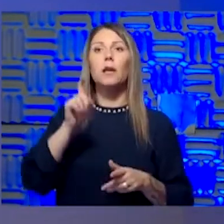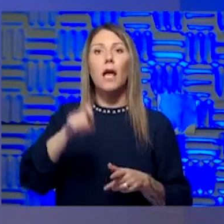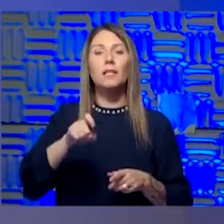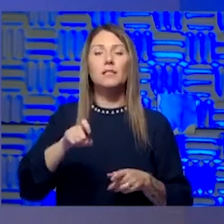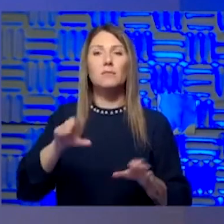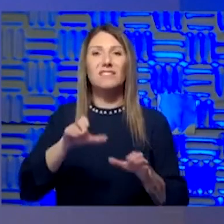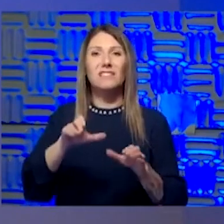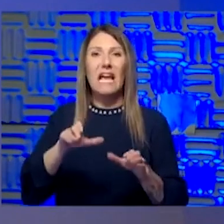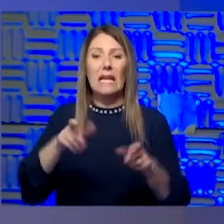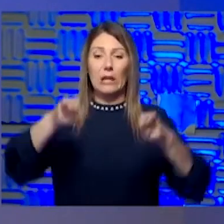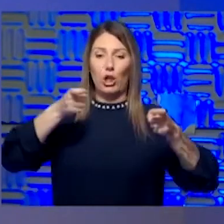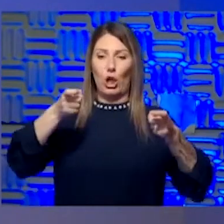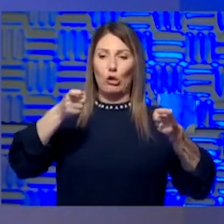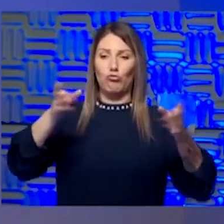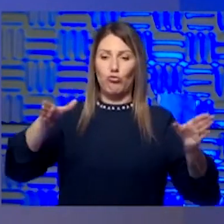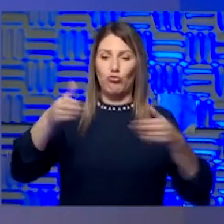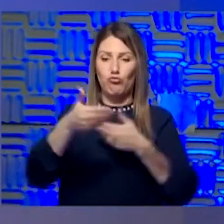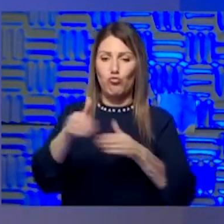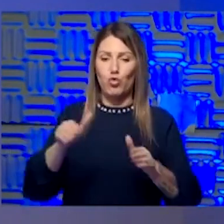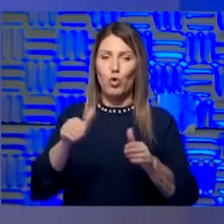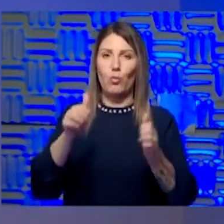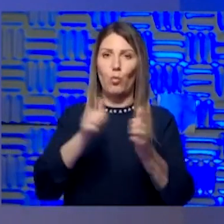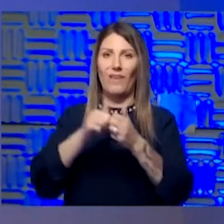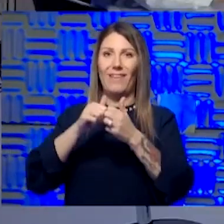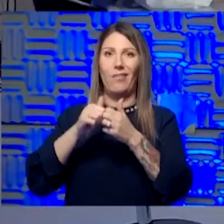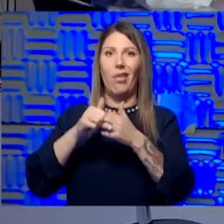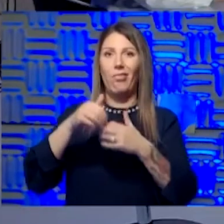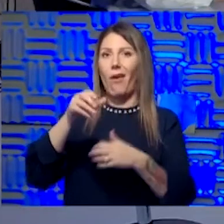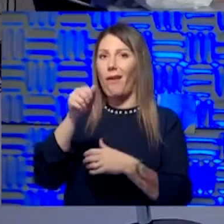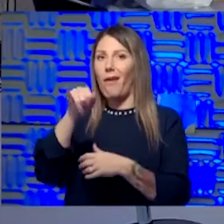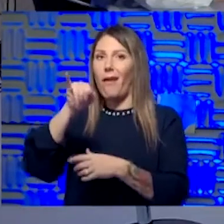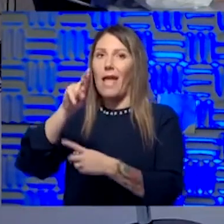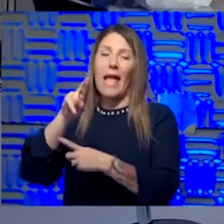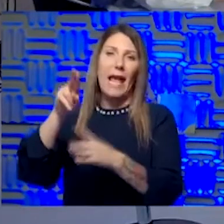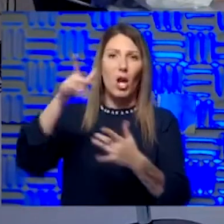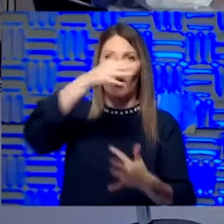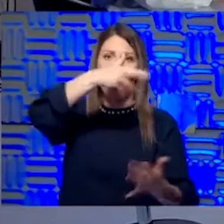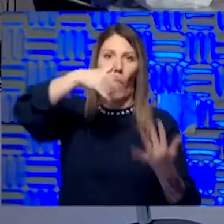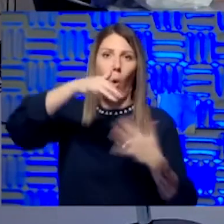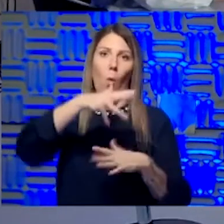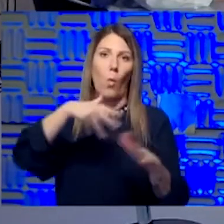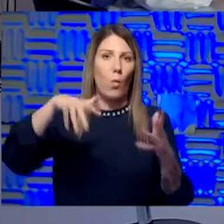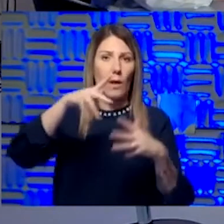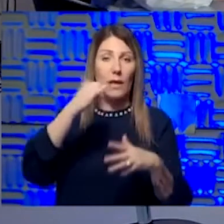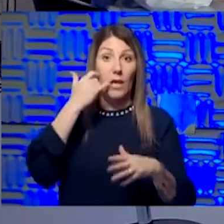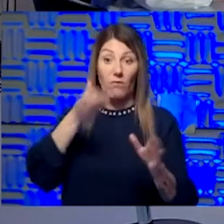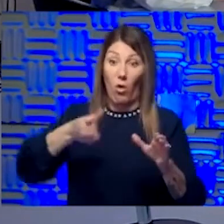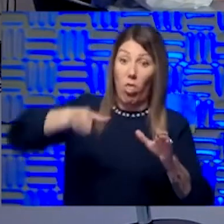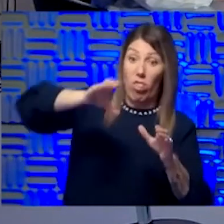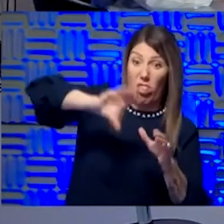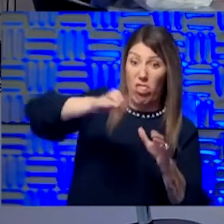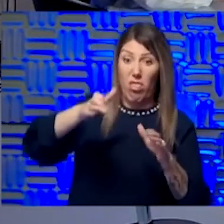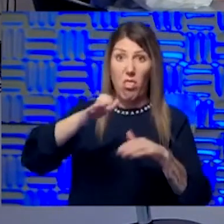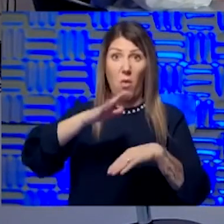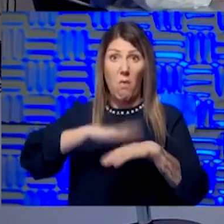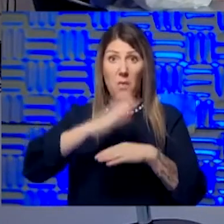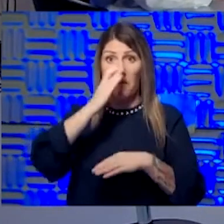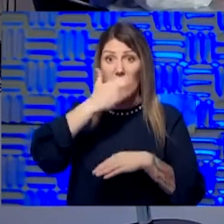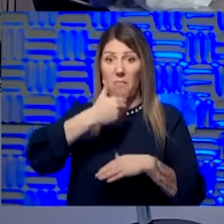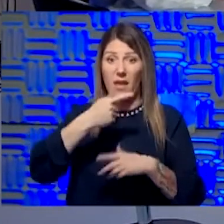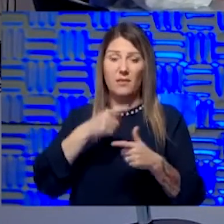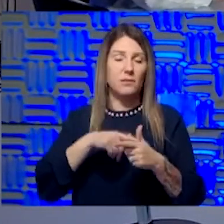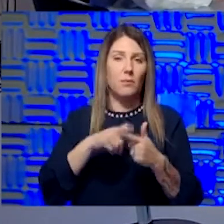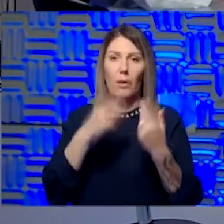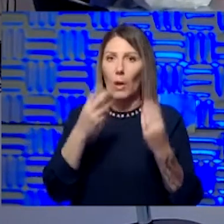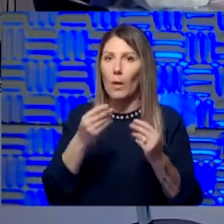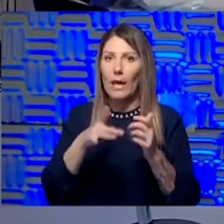room, negative airflow, all that kind of stuff. Yeah, we would not recommend it at home. And if you dump it onto the mask, you'll make the mask really wet and destroy the mask. So then it won't help